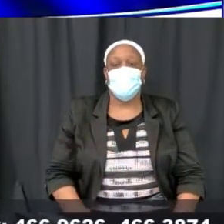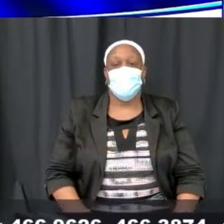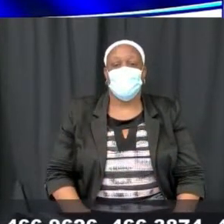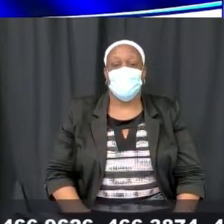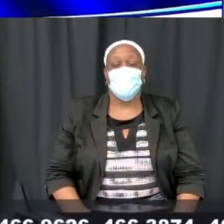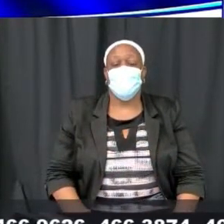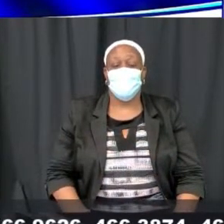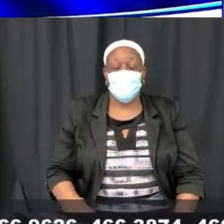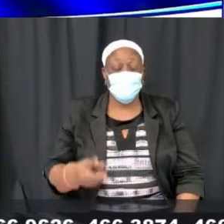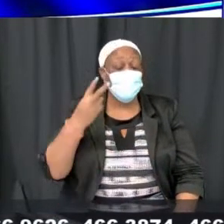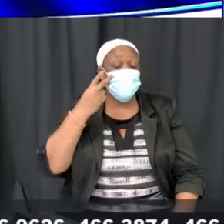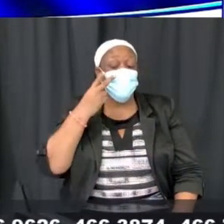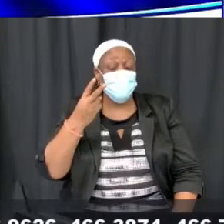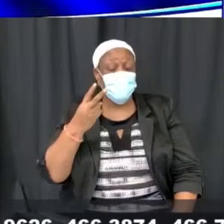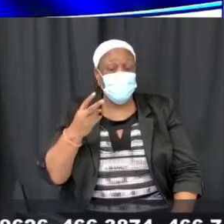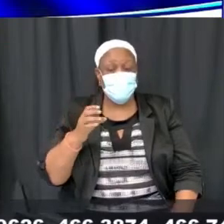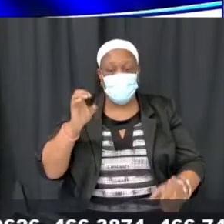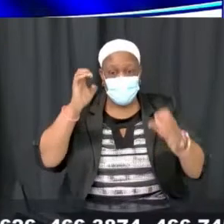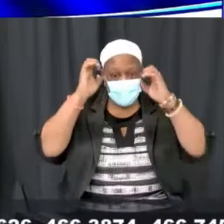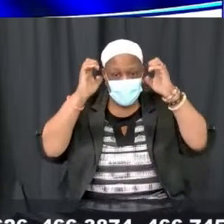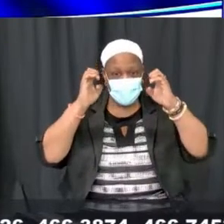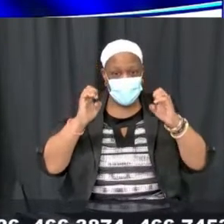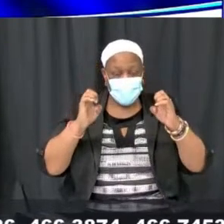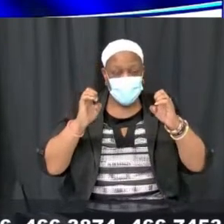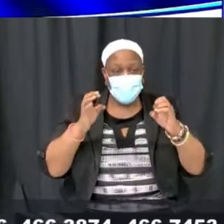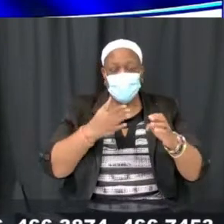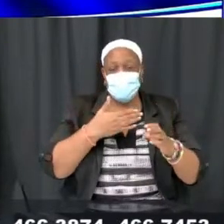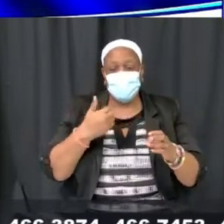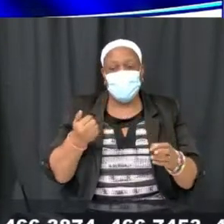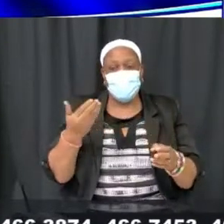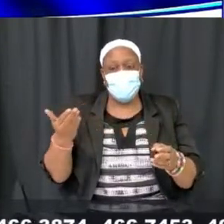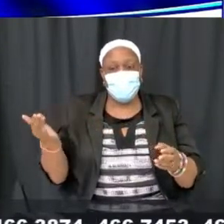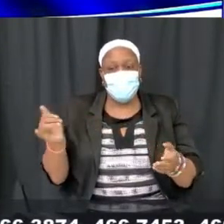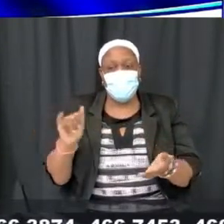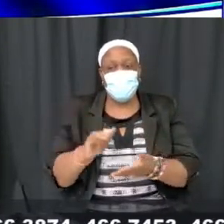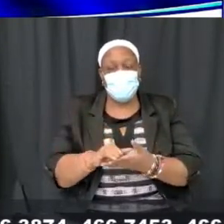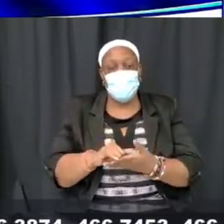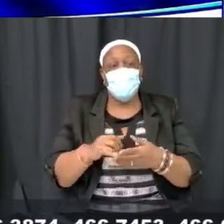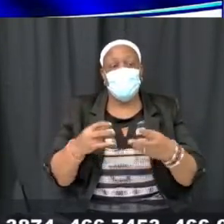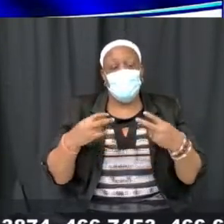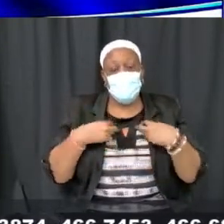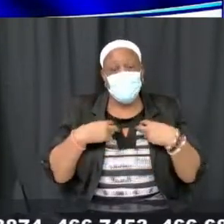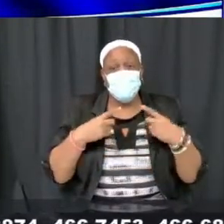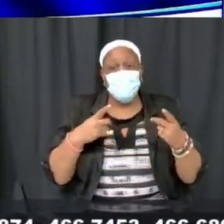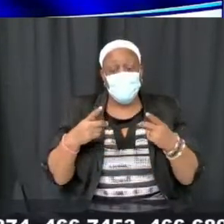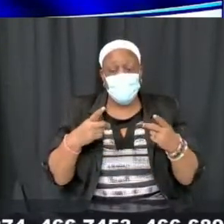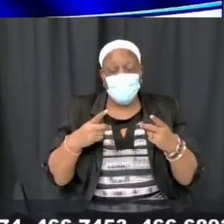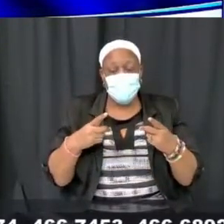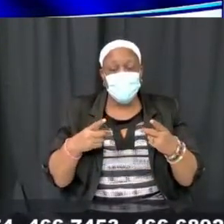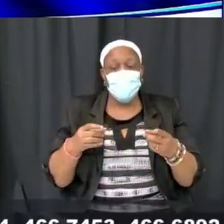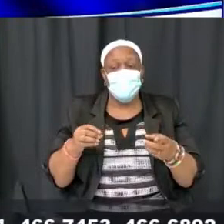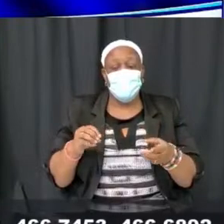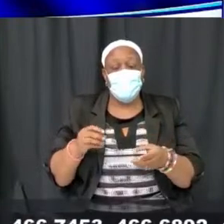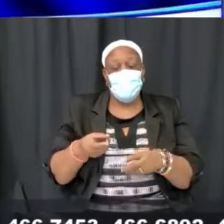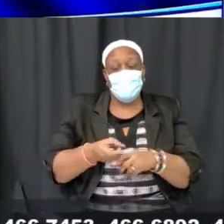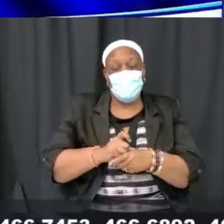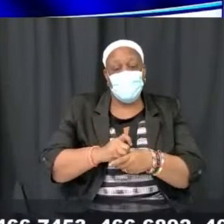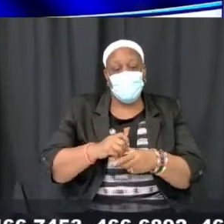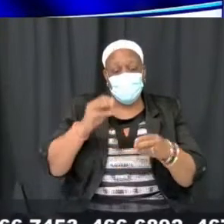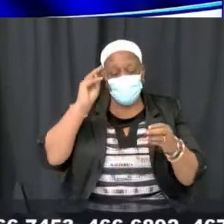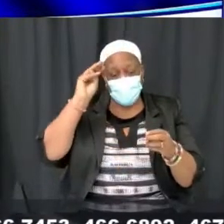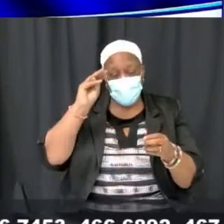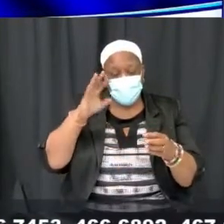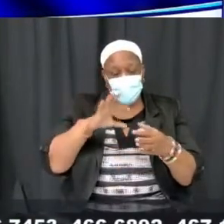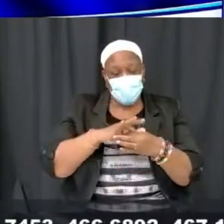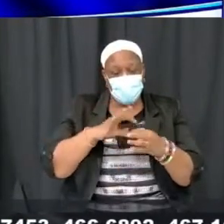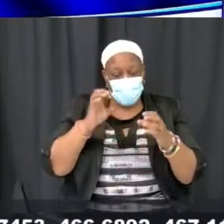sector, the protocols and the documents that have been developed by the Ministry of Education in consultation